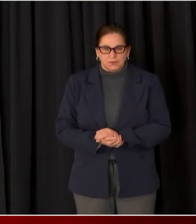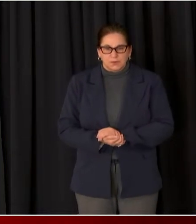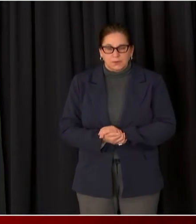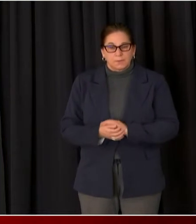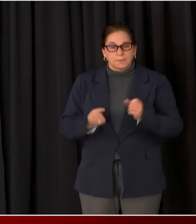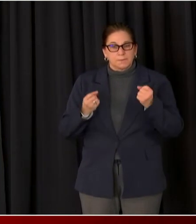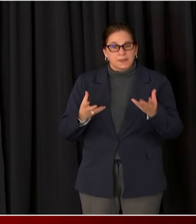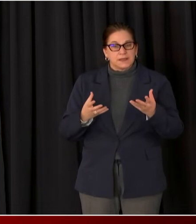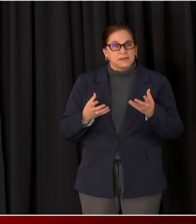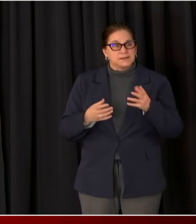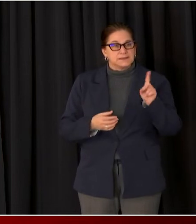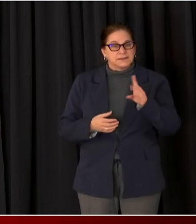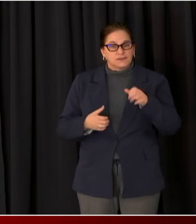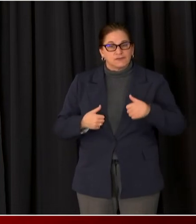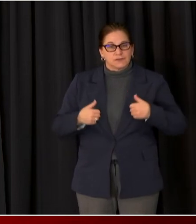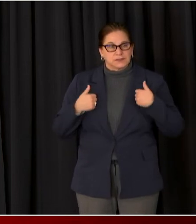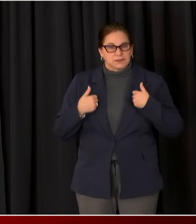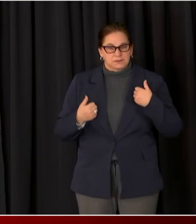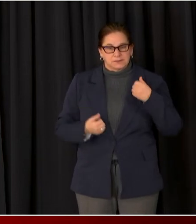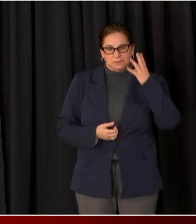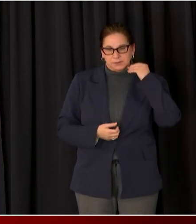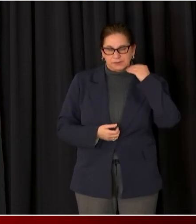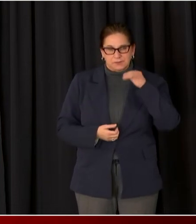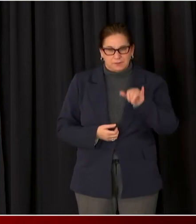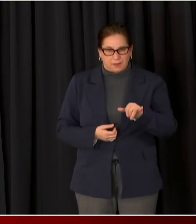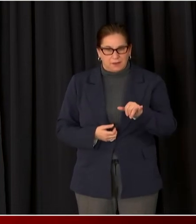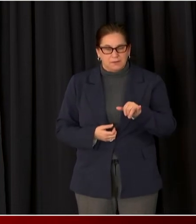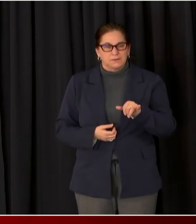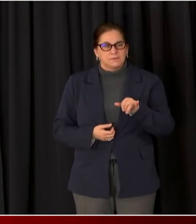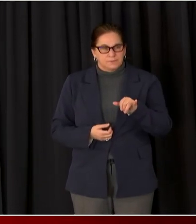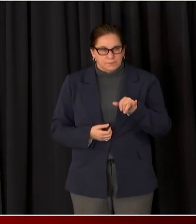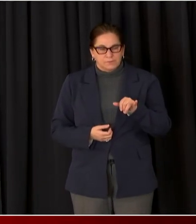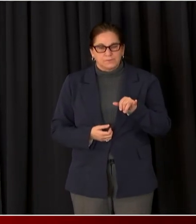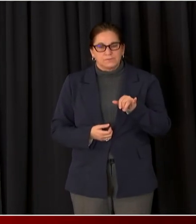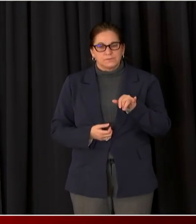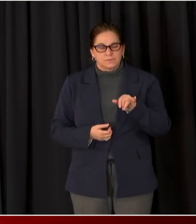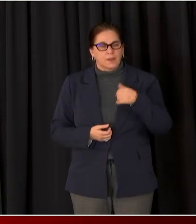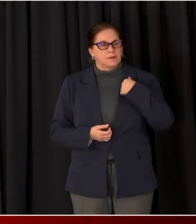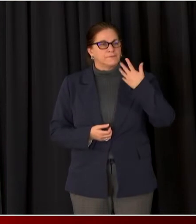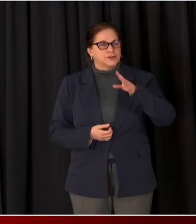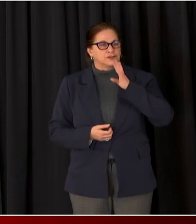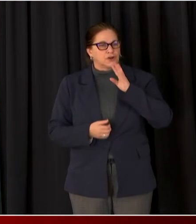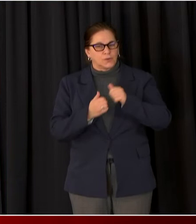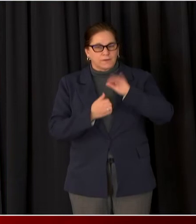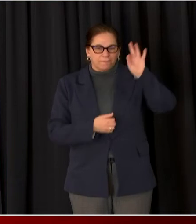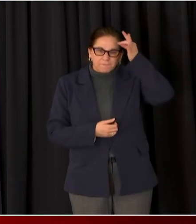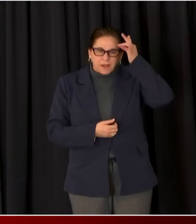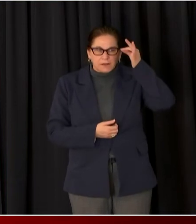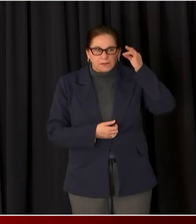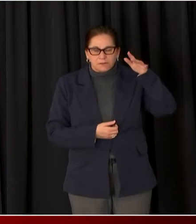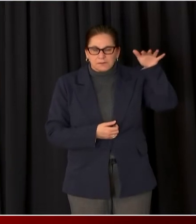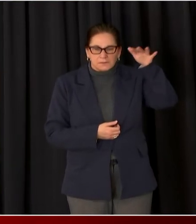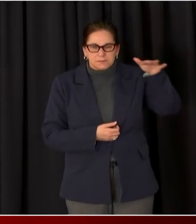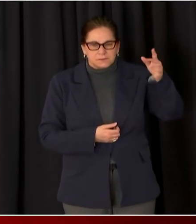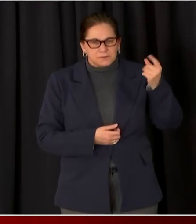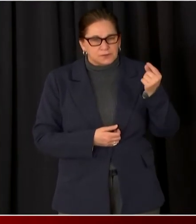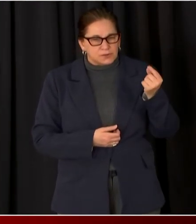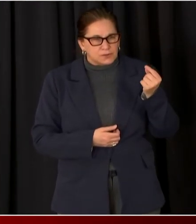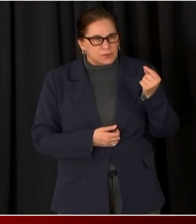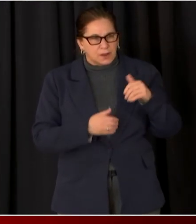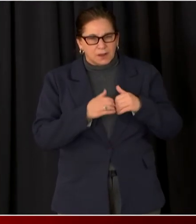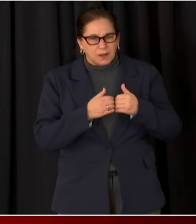government about this scam. They have provided us with some good information and some tips